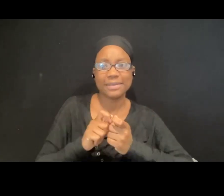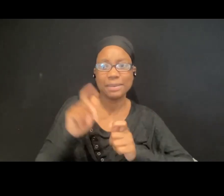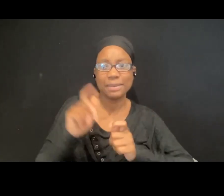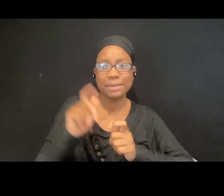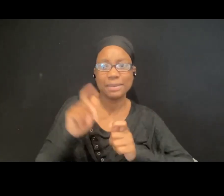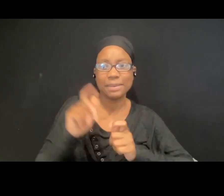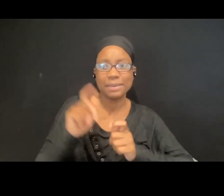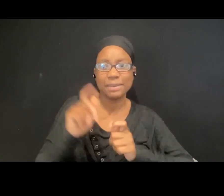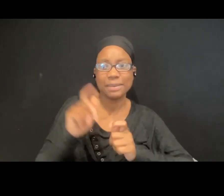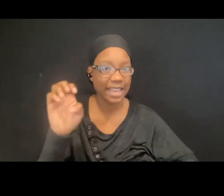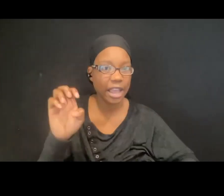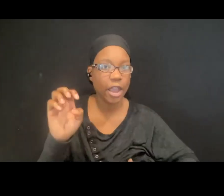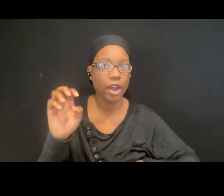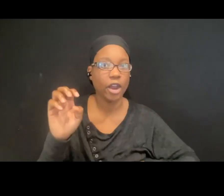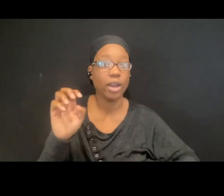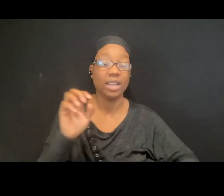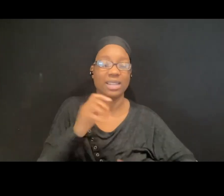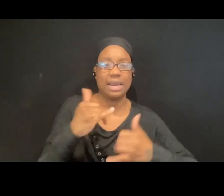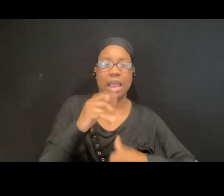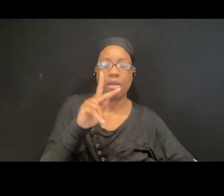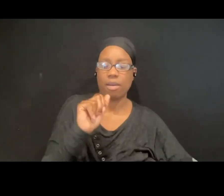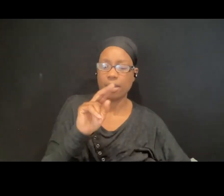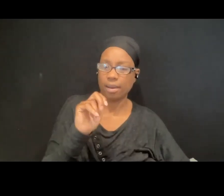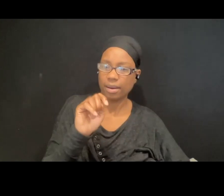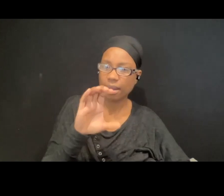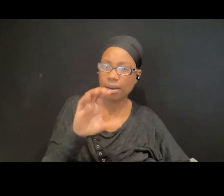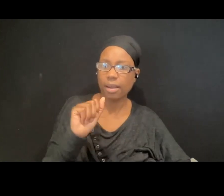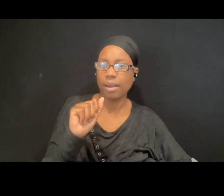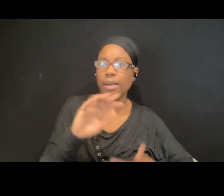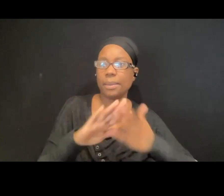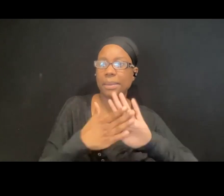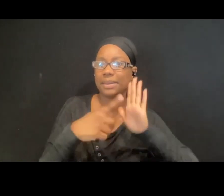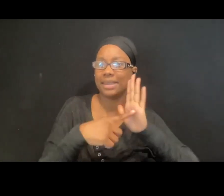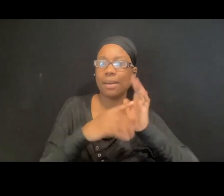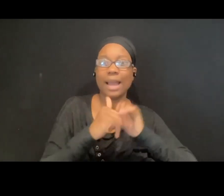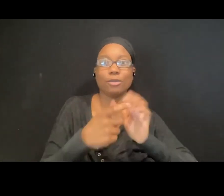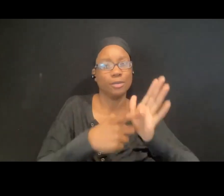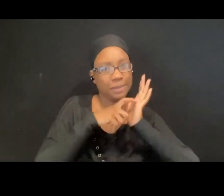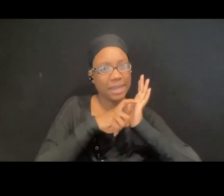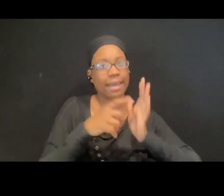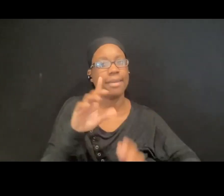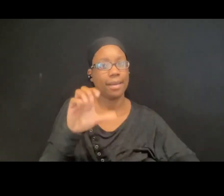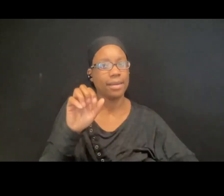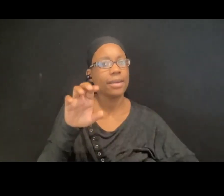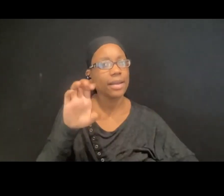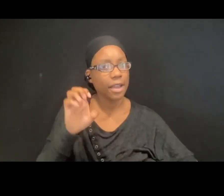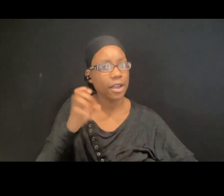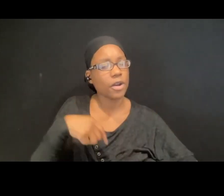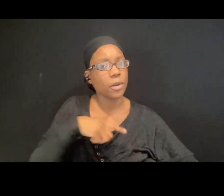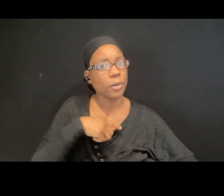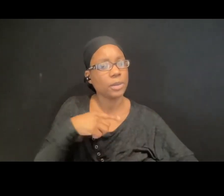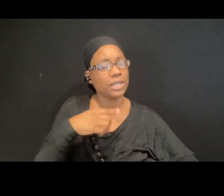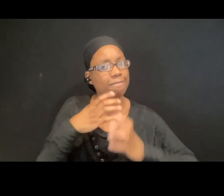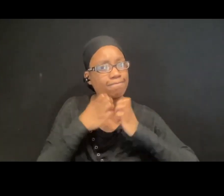she kind of acts as an example, or an example of how to demand the care that you deserve, and how to,